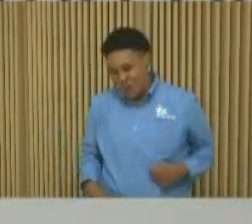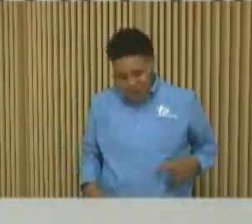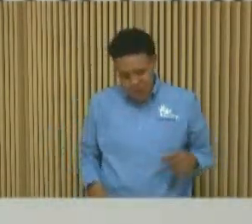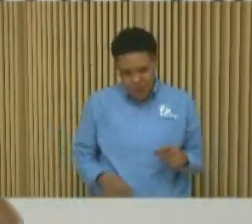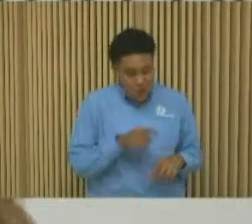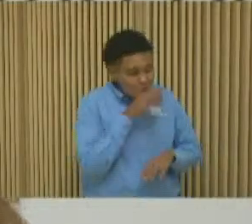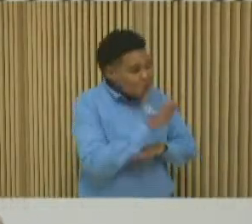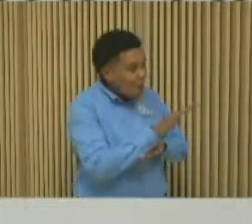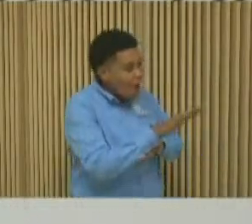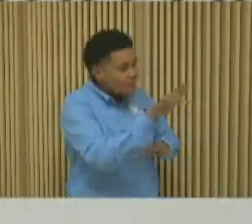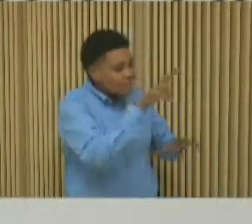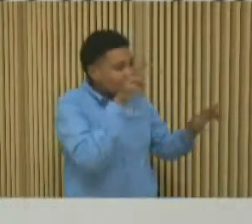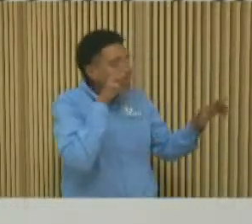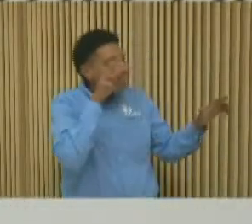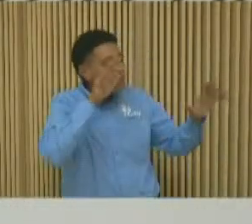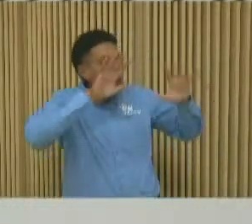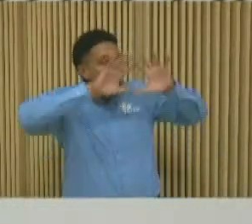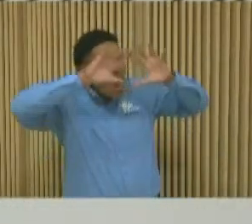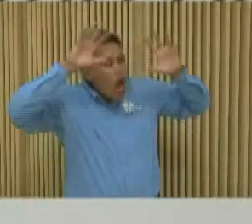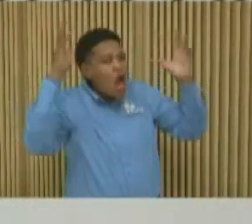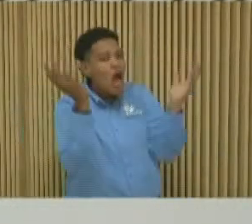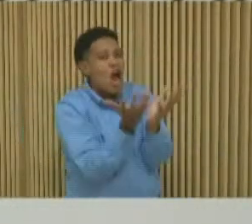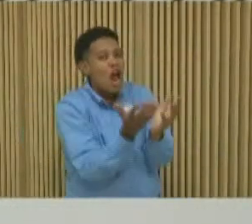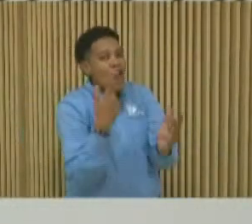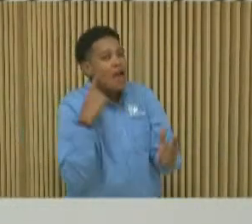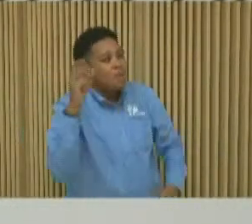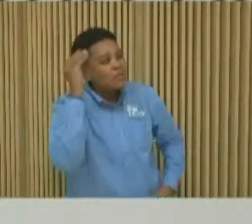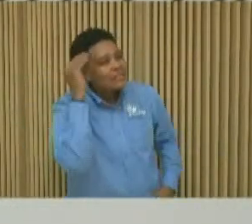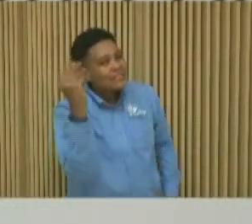to our listeners worldwide, I must say.